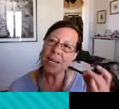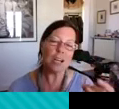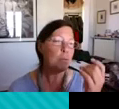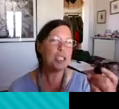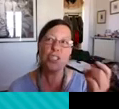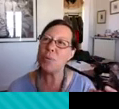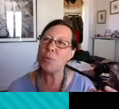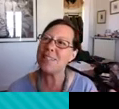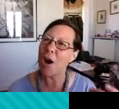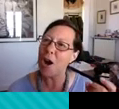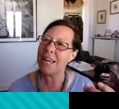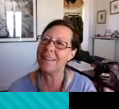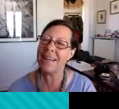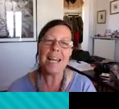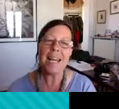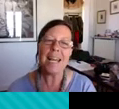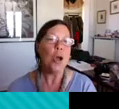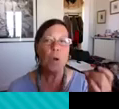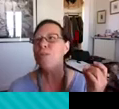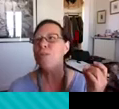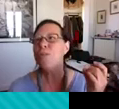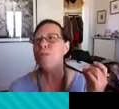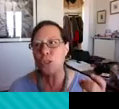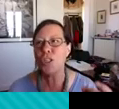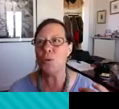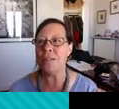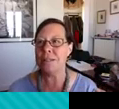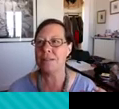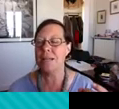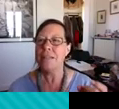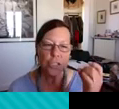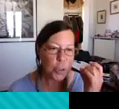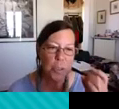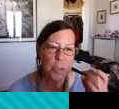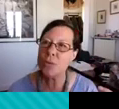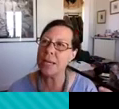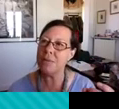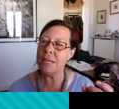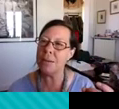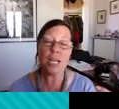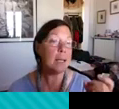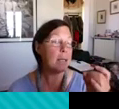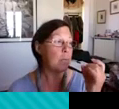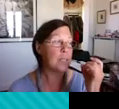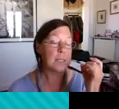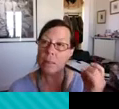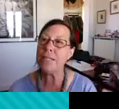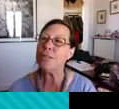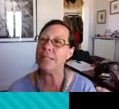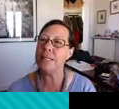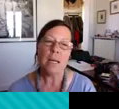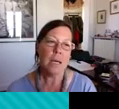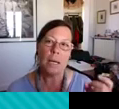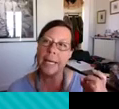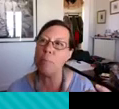say to yourself, would she really talk like that? Well, no, she wouldn't. She wouldn't use that kind of language. And it was